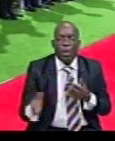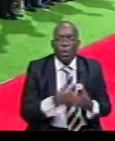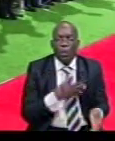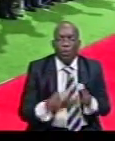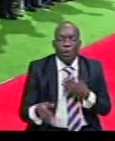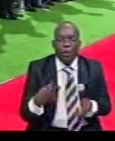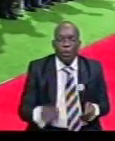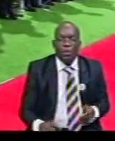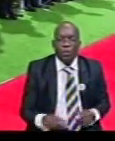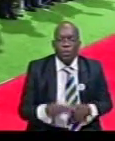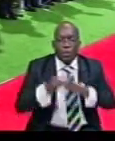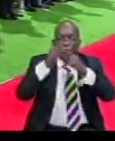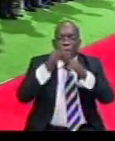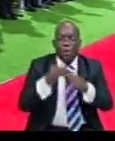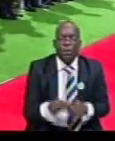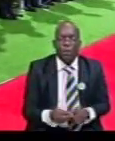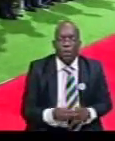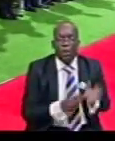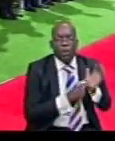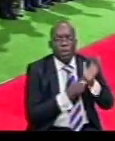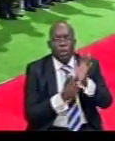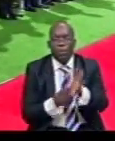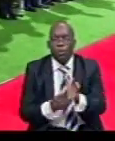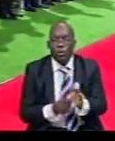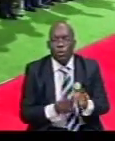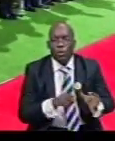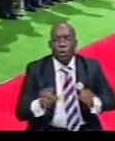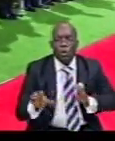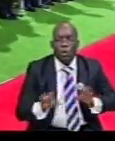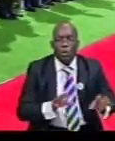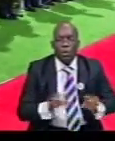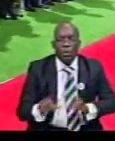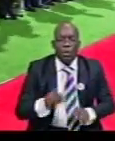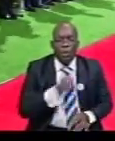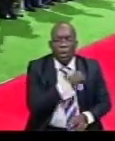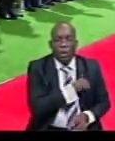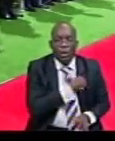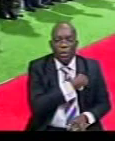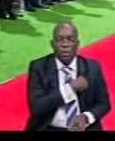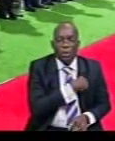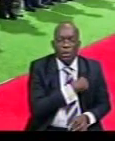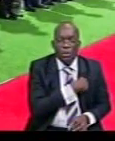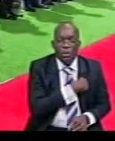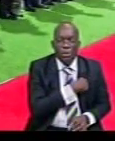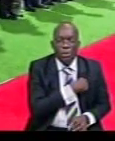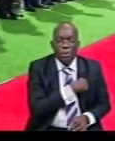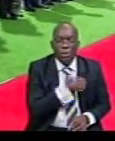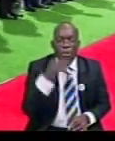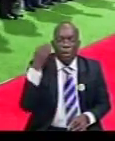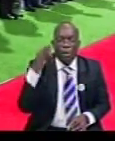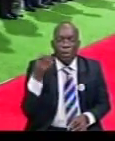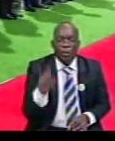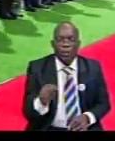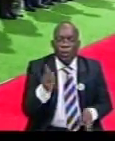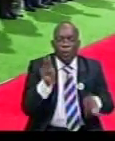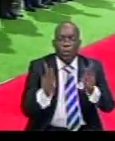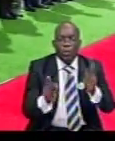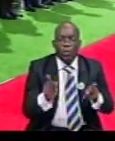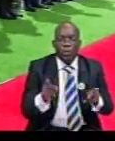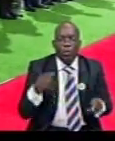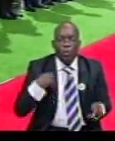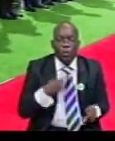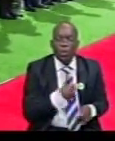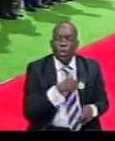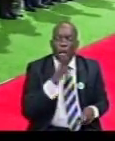demonstrations, actions, attitude of the people we are ministering